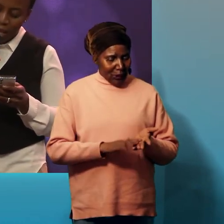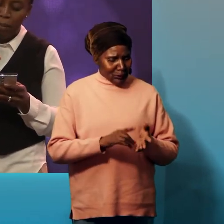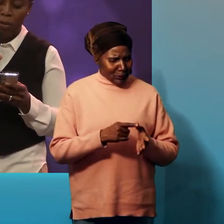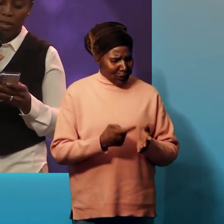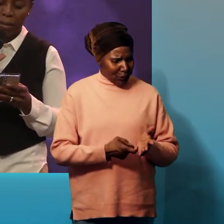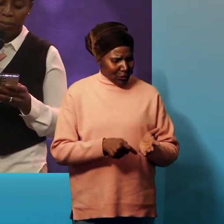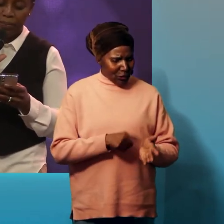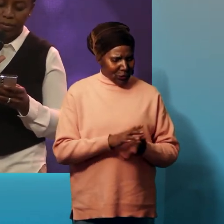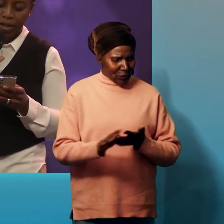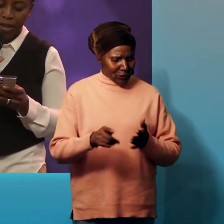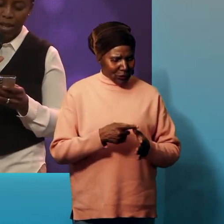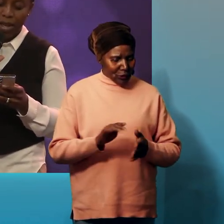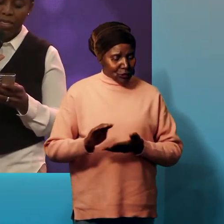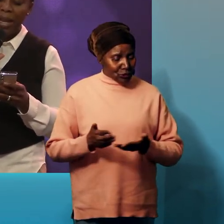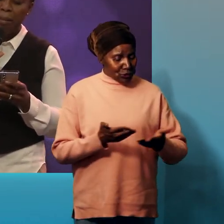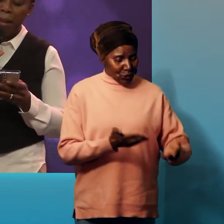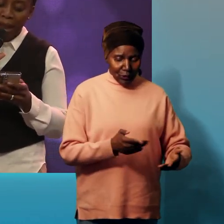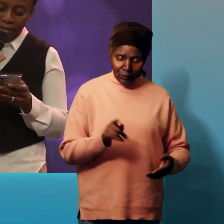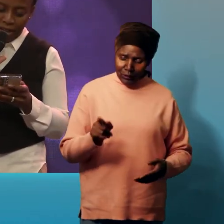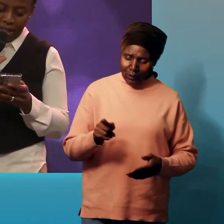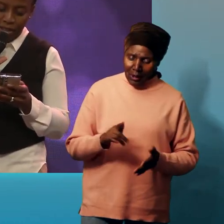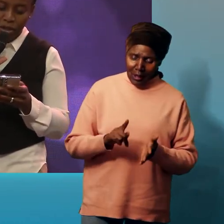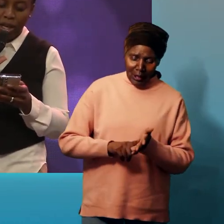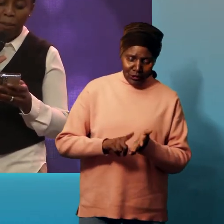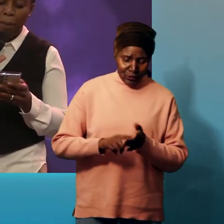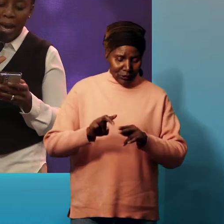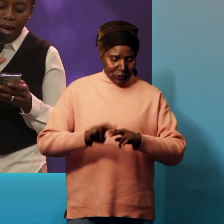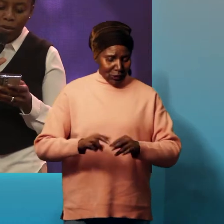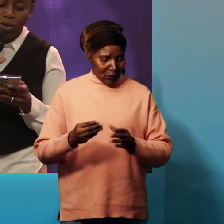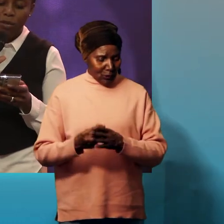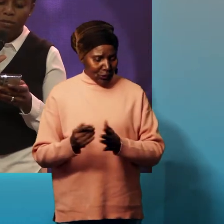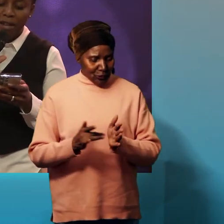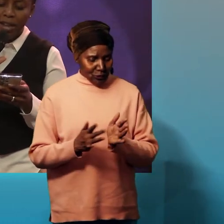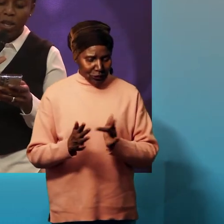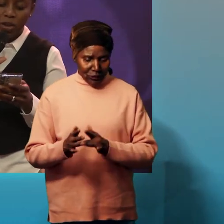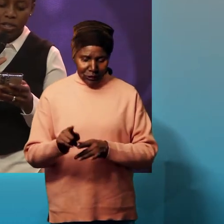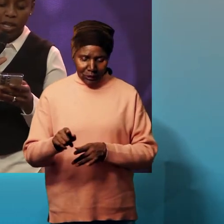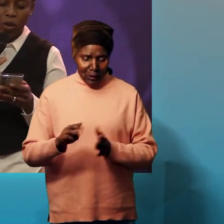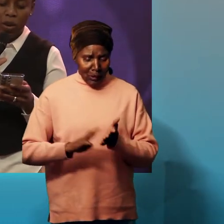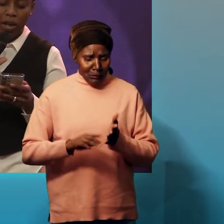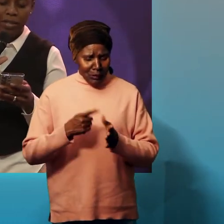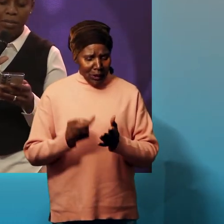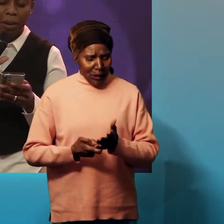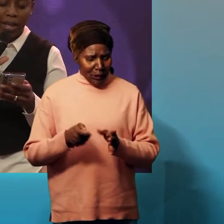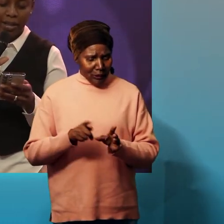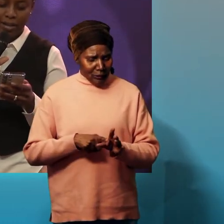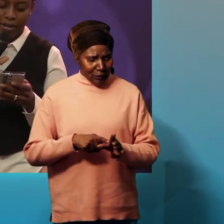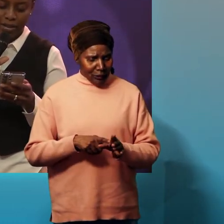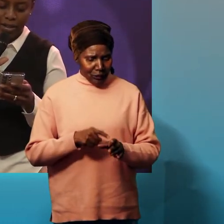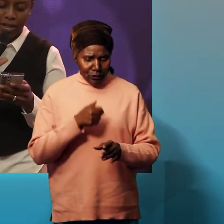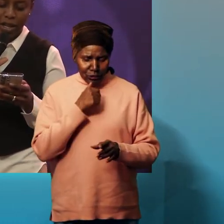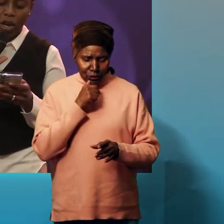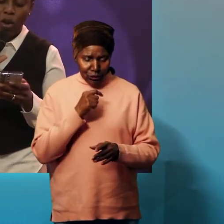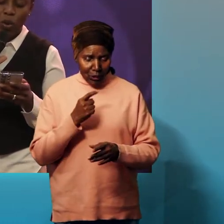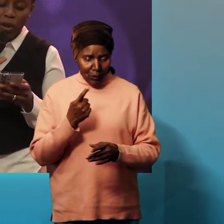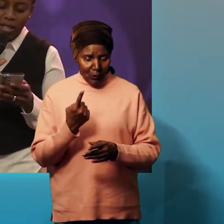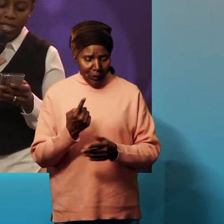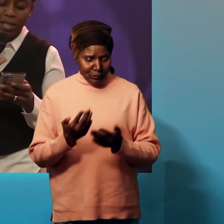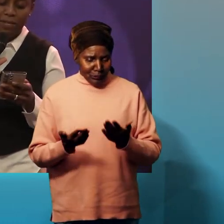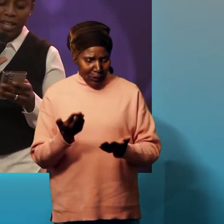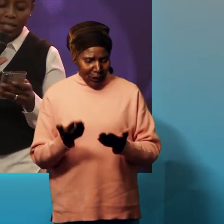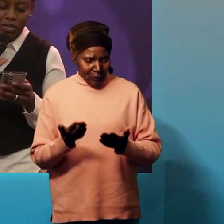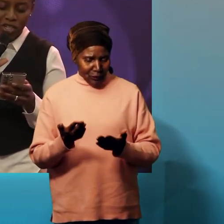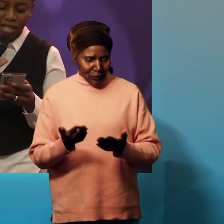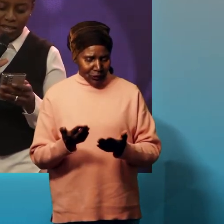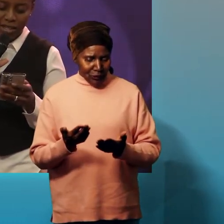at the table with him. Then Mary took a pound of very costly oil of spikenard, anointed